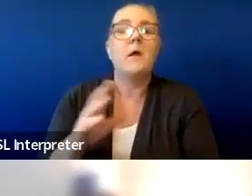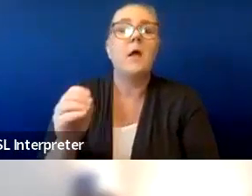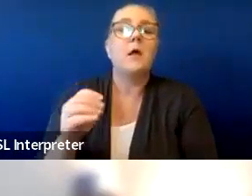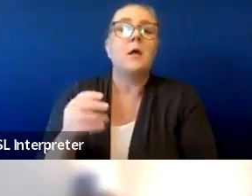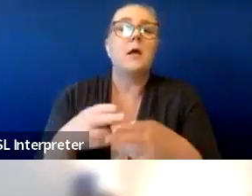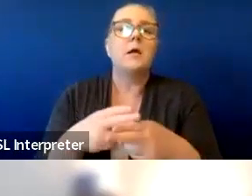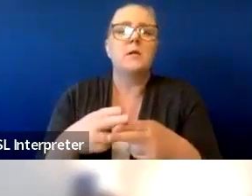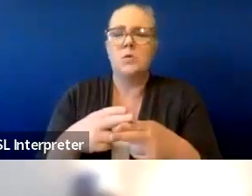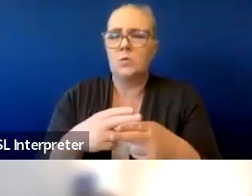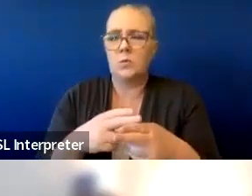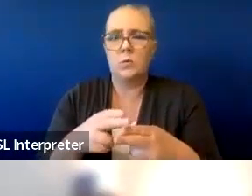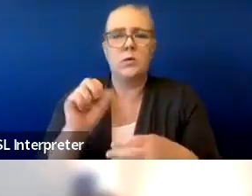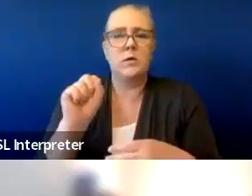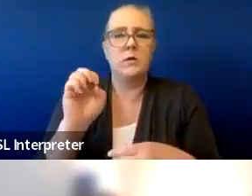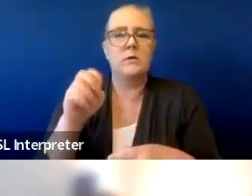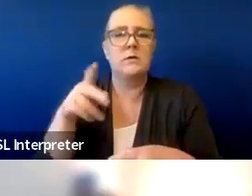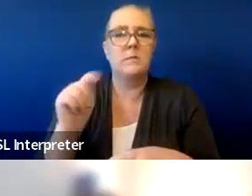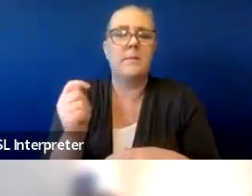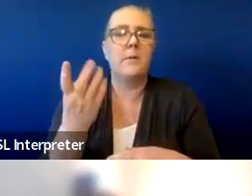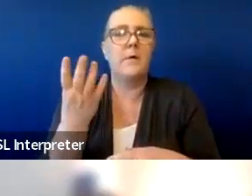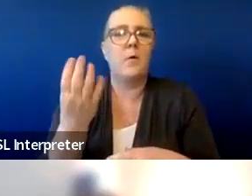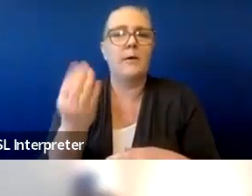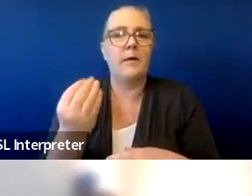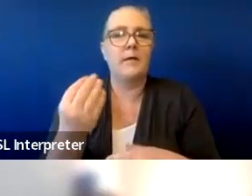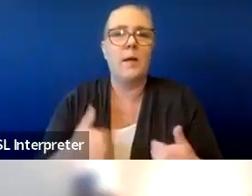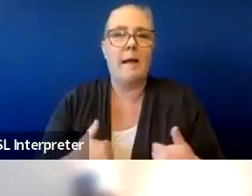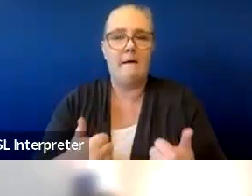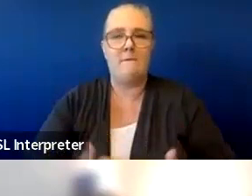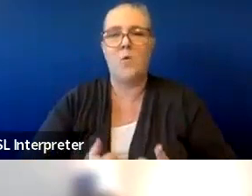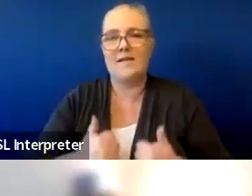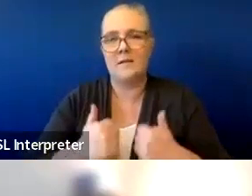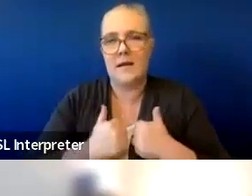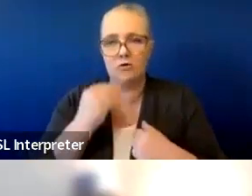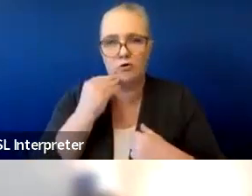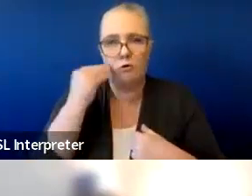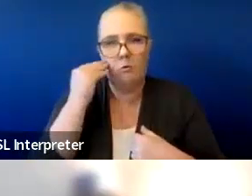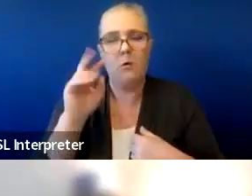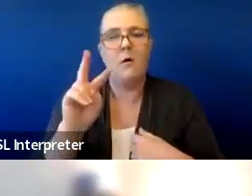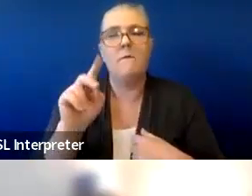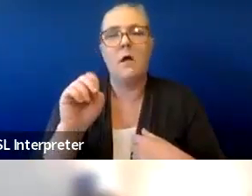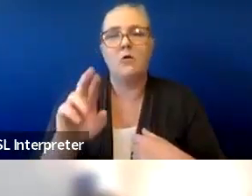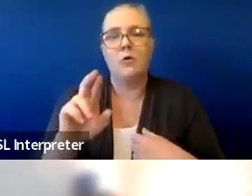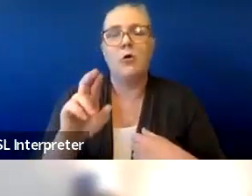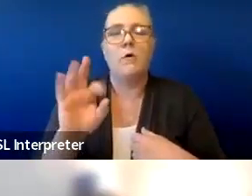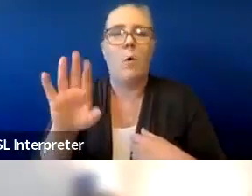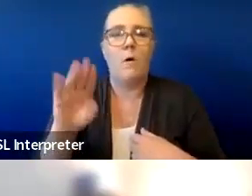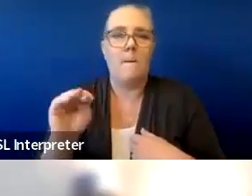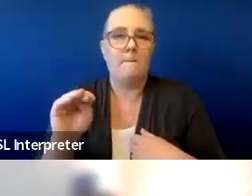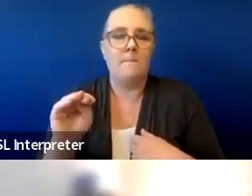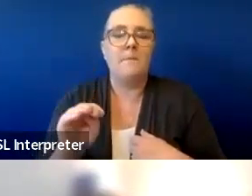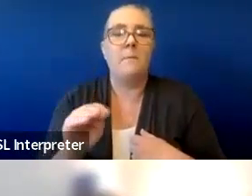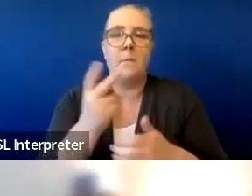also have September 14th, we have the Residential Vendor Forum. That one, they both are 10 to